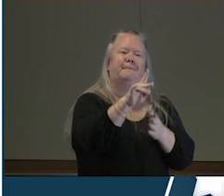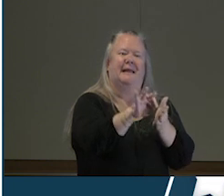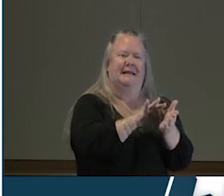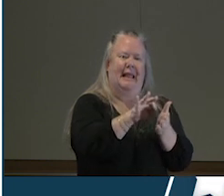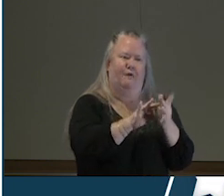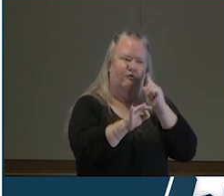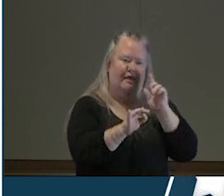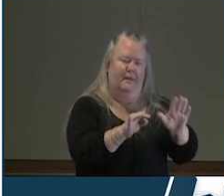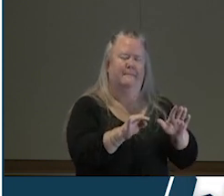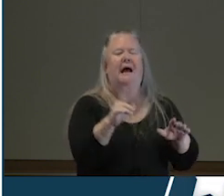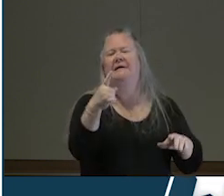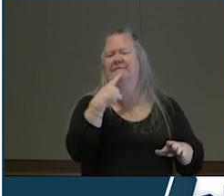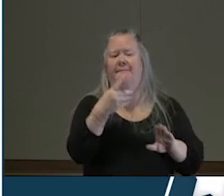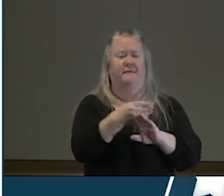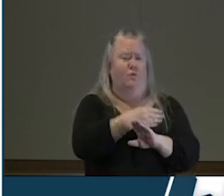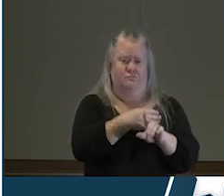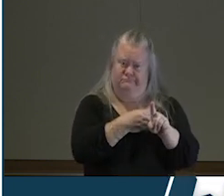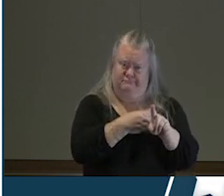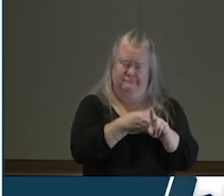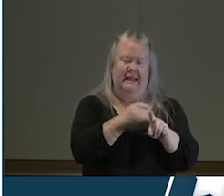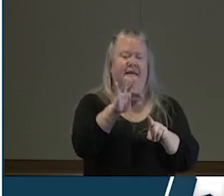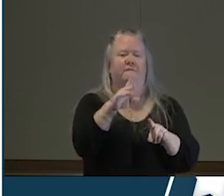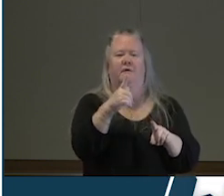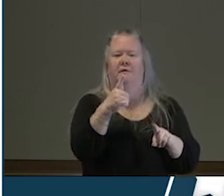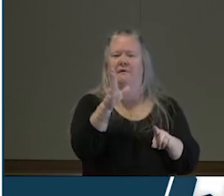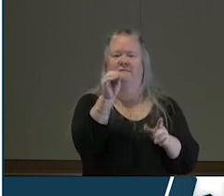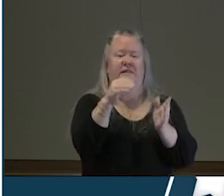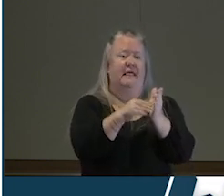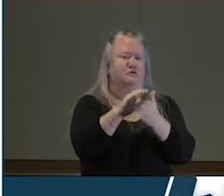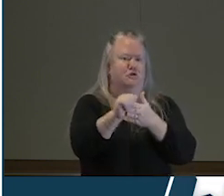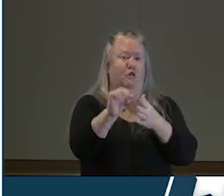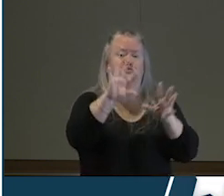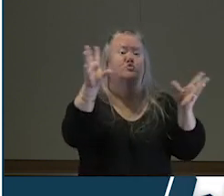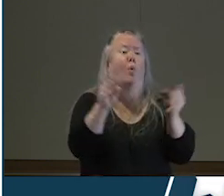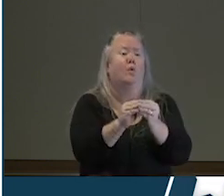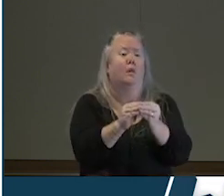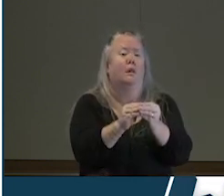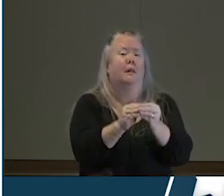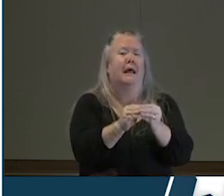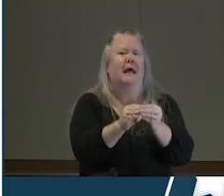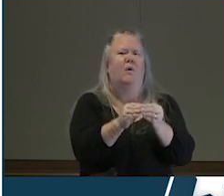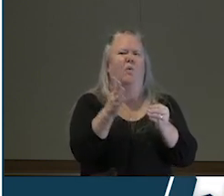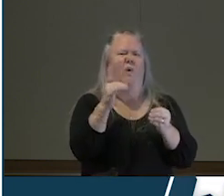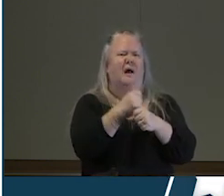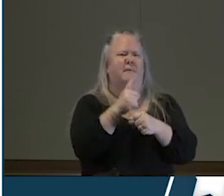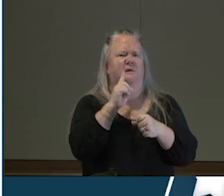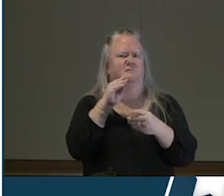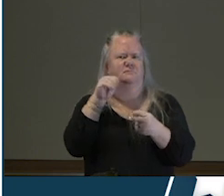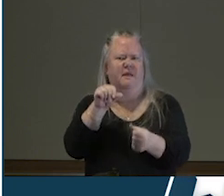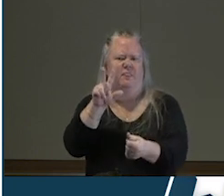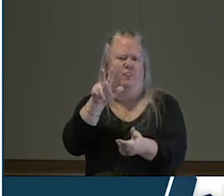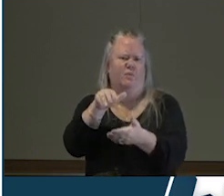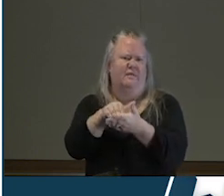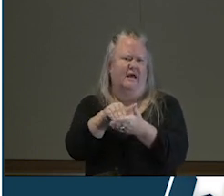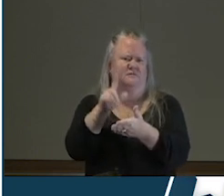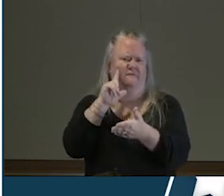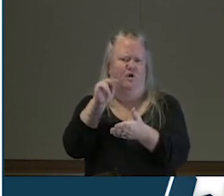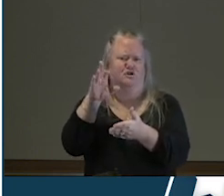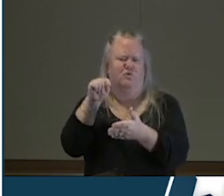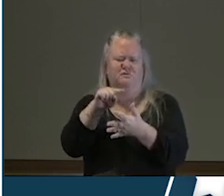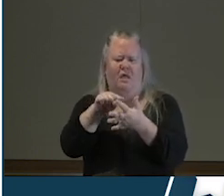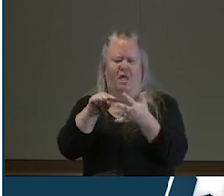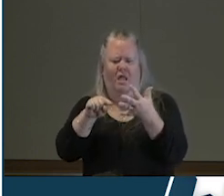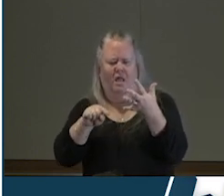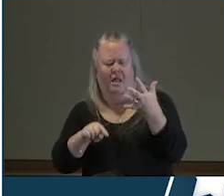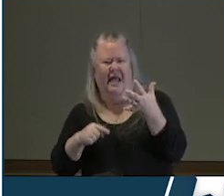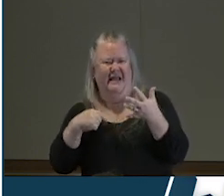or if there was, like I said in the beginning, if there was only like $50,000 total, and it's like, well, why am I going to go spend $3,000 on a trust and all these